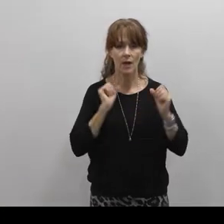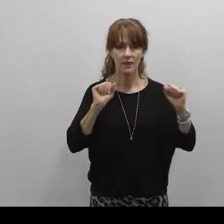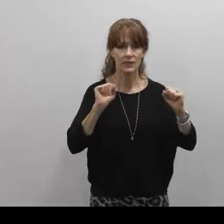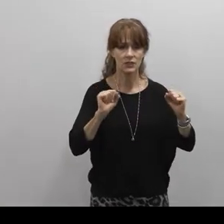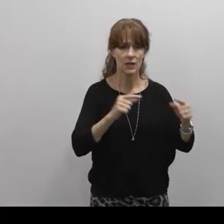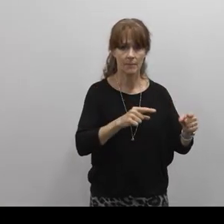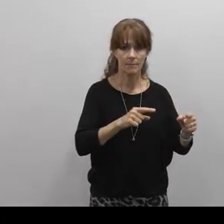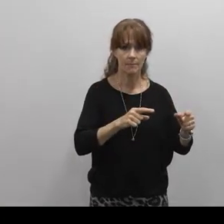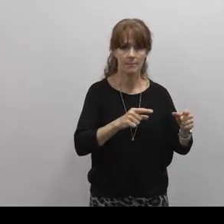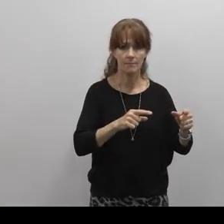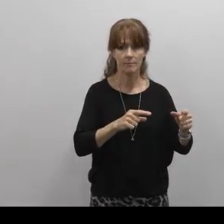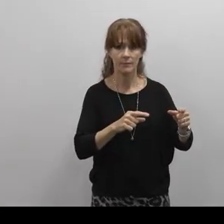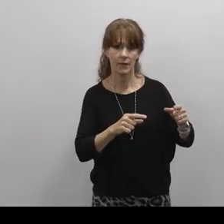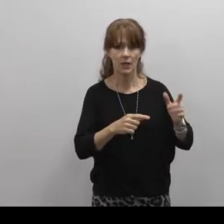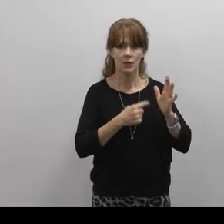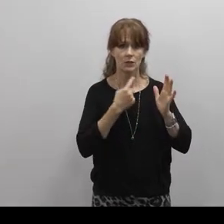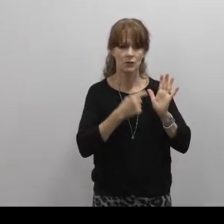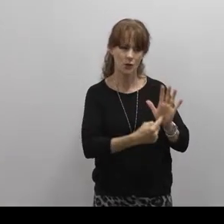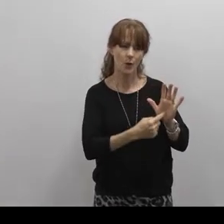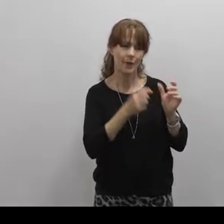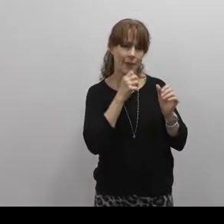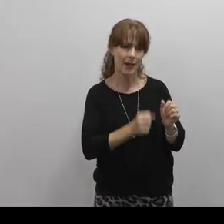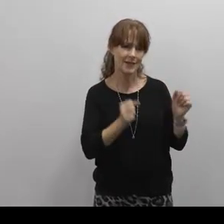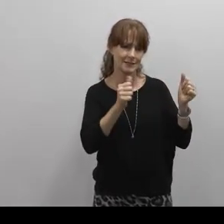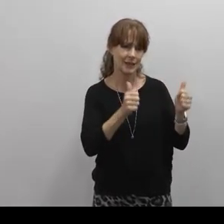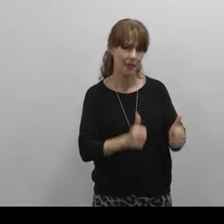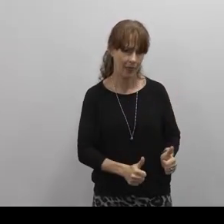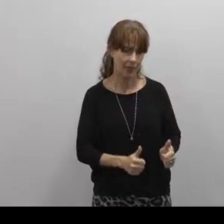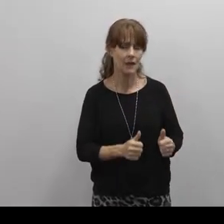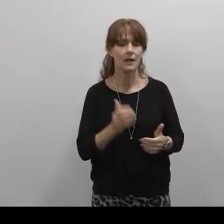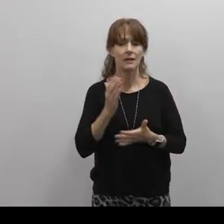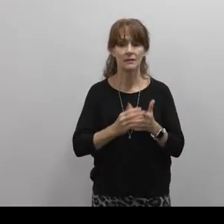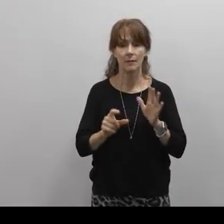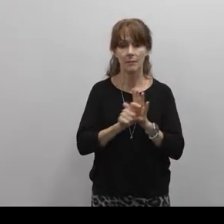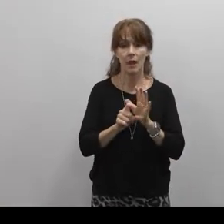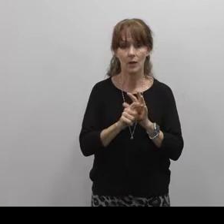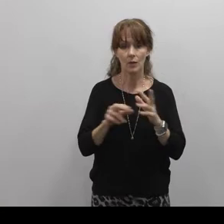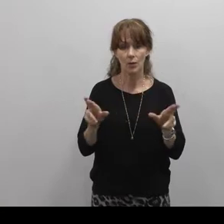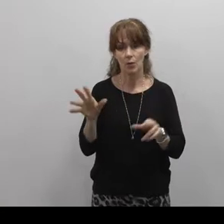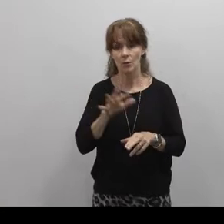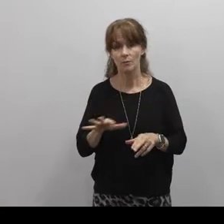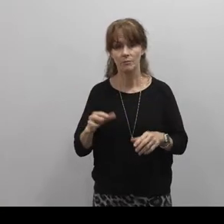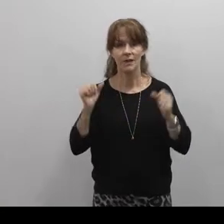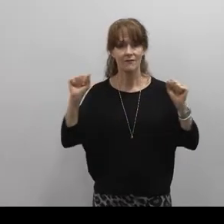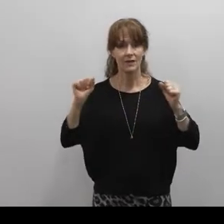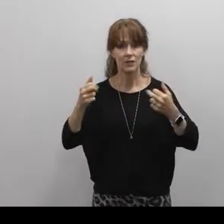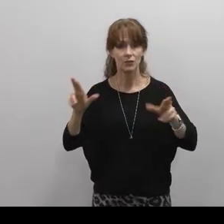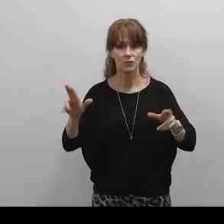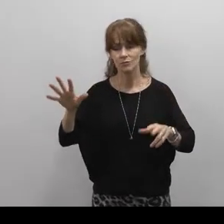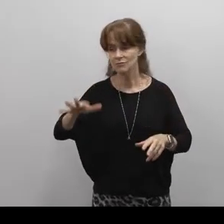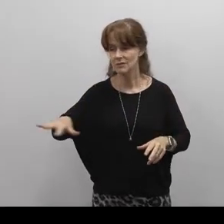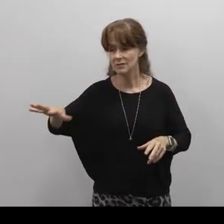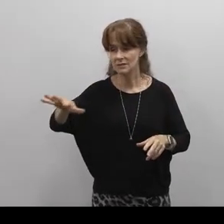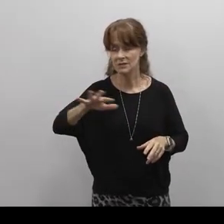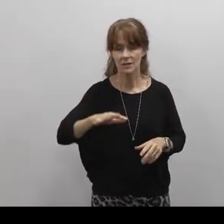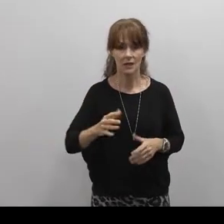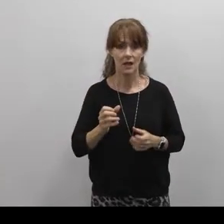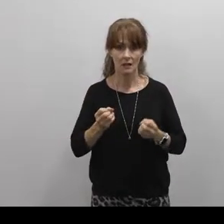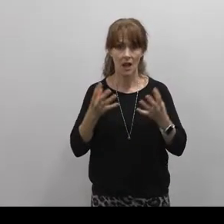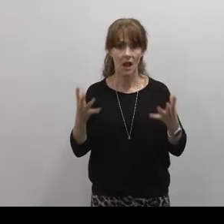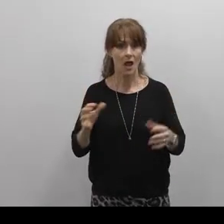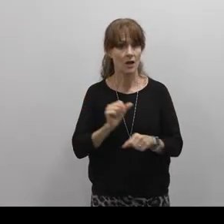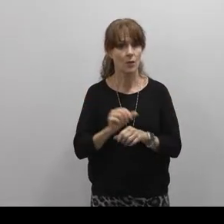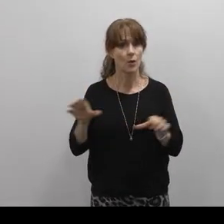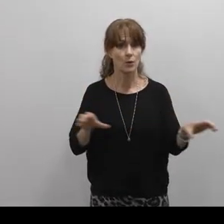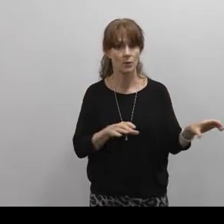that are starting to show their age, some locker room spaces, just some fitness rooms that are out there. We know there's quite a bit of work